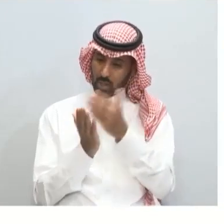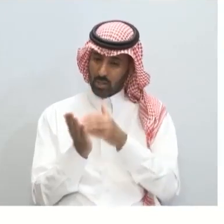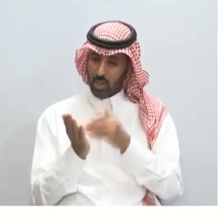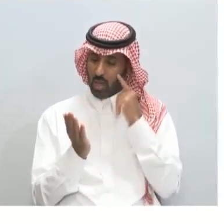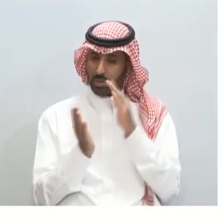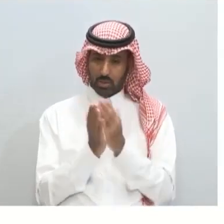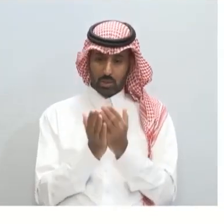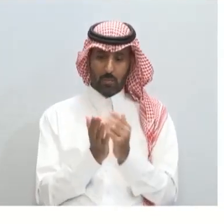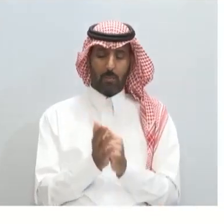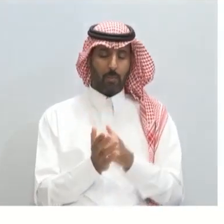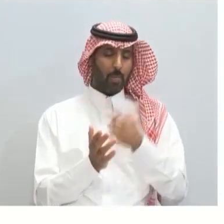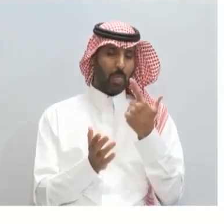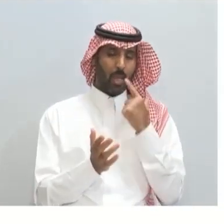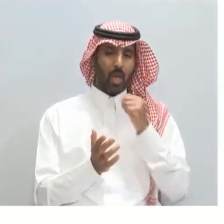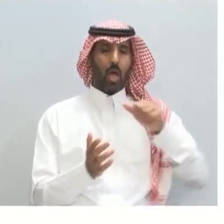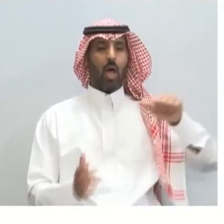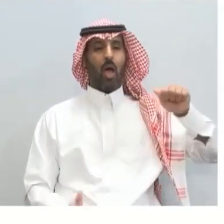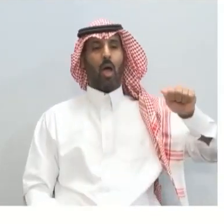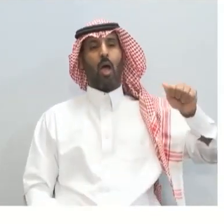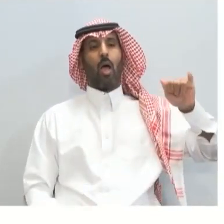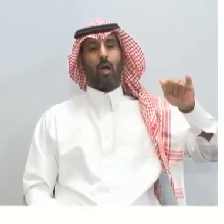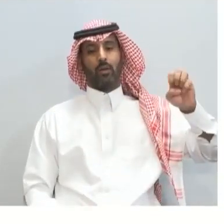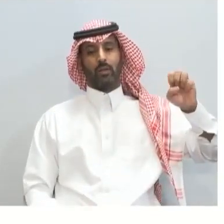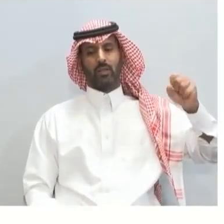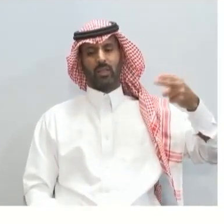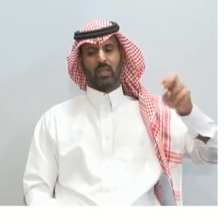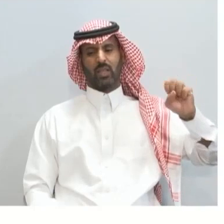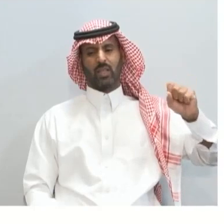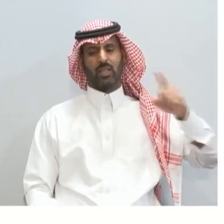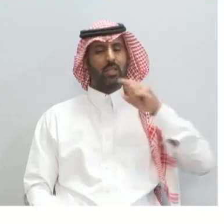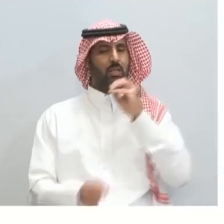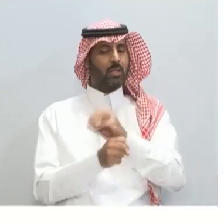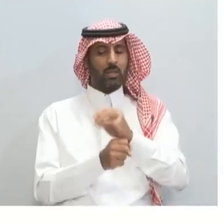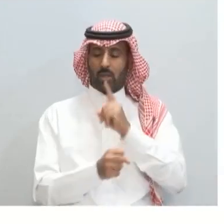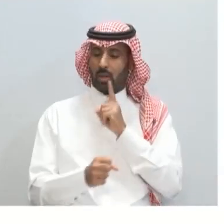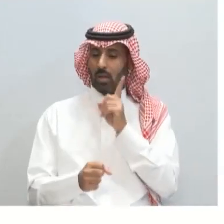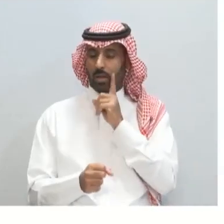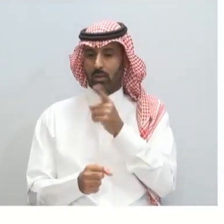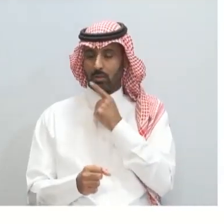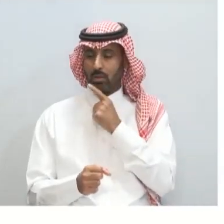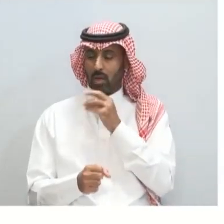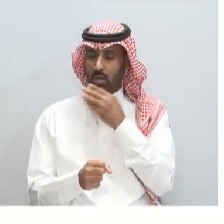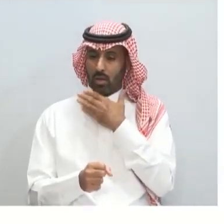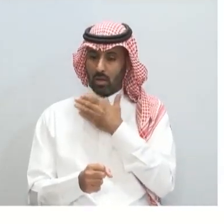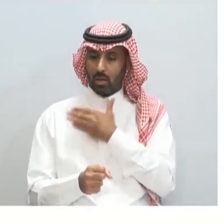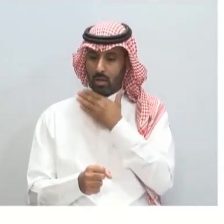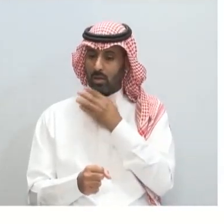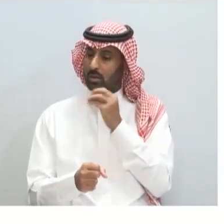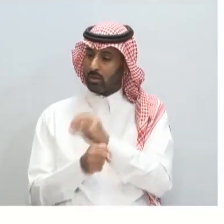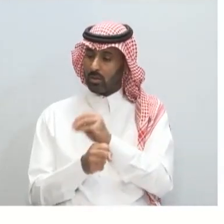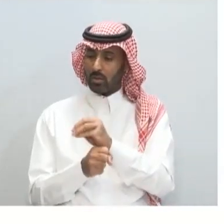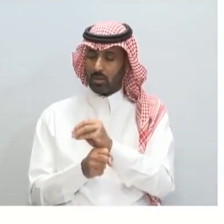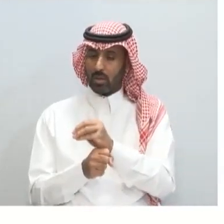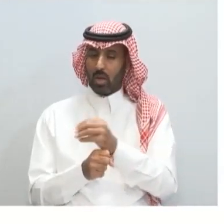lessons number seven Aisha didn't tell her parents about the problem so they couldn't help her AA